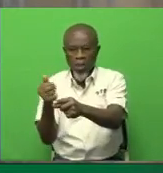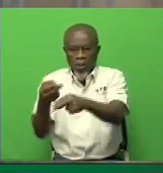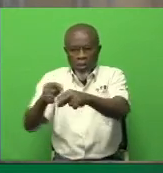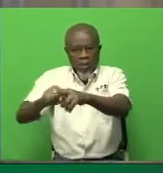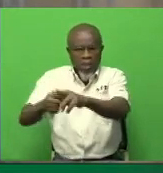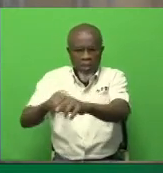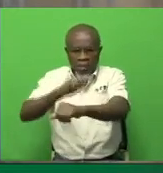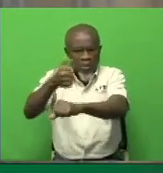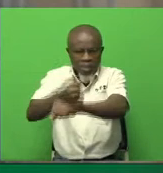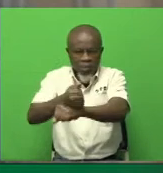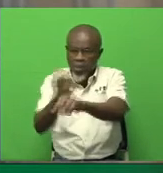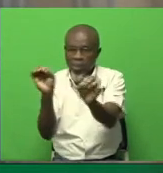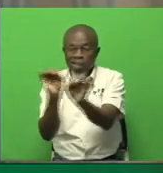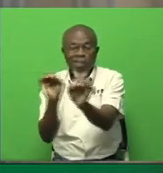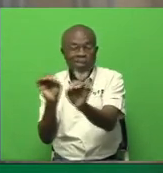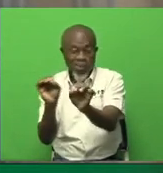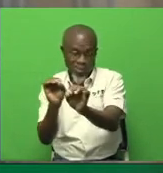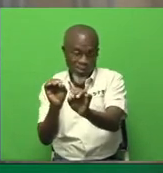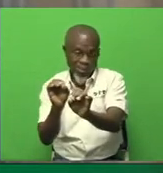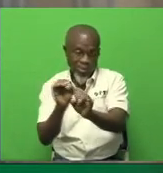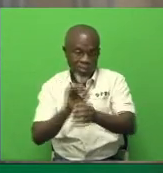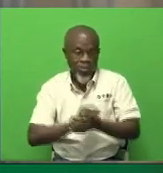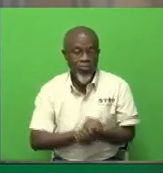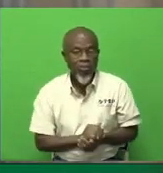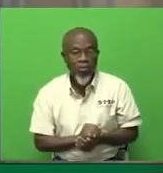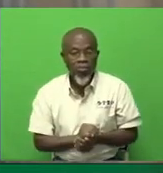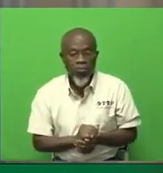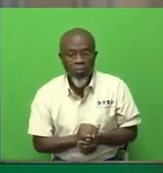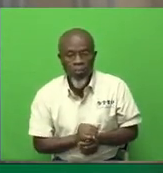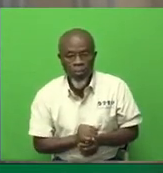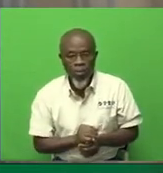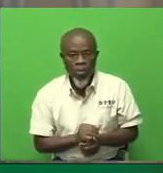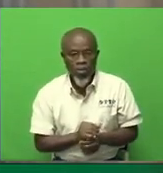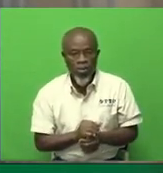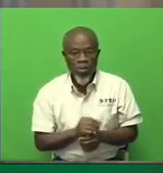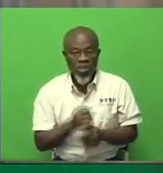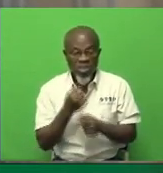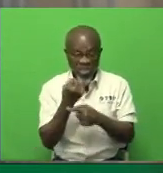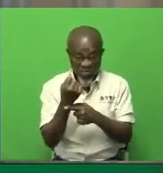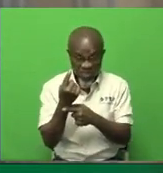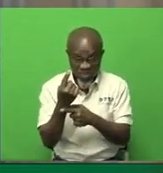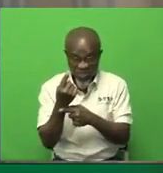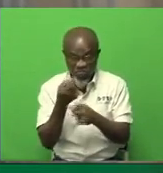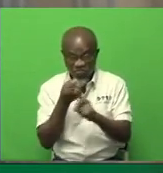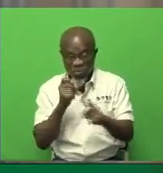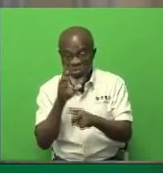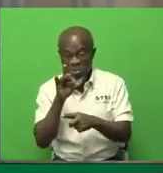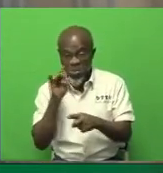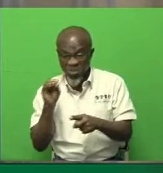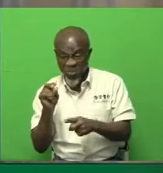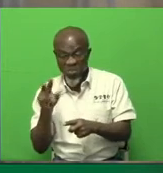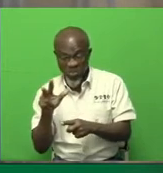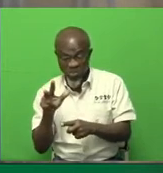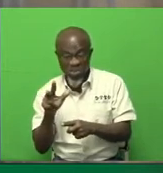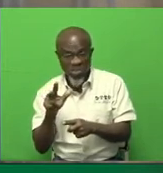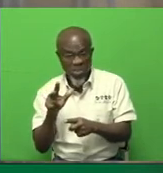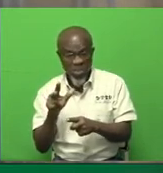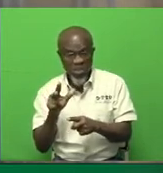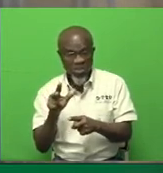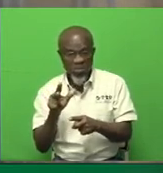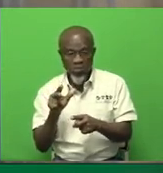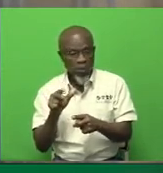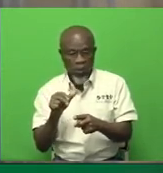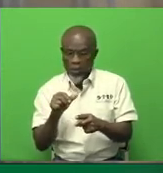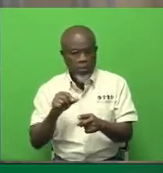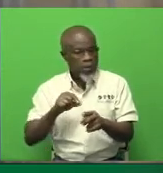tells that it may 11 of the 83 options have been committed and they're only 90 days left to go in this um